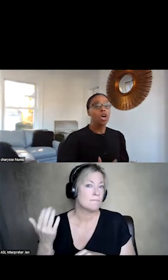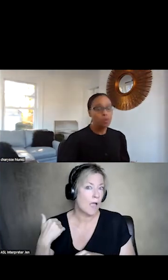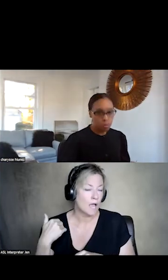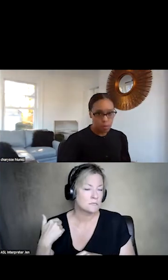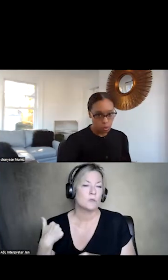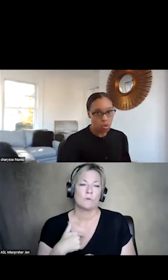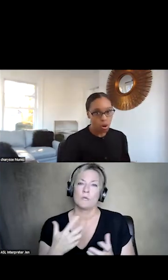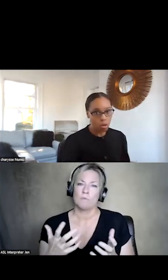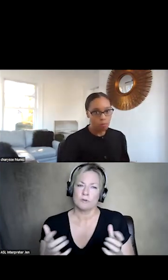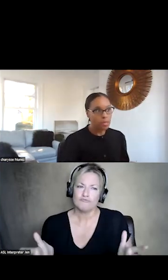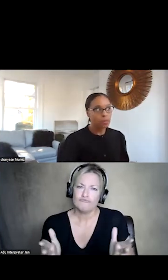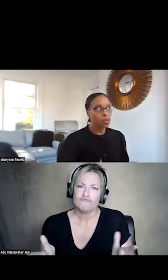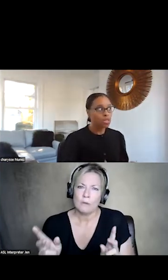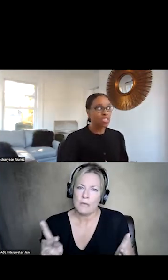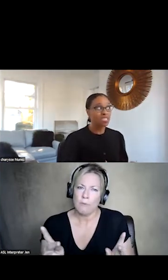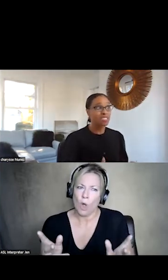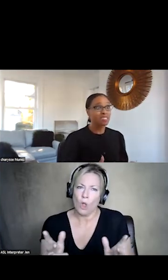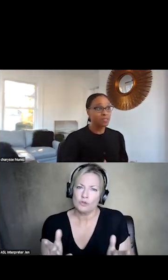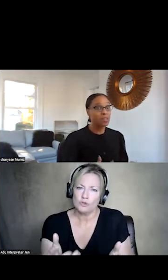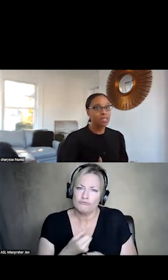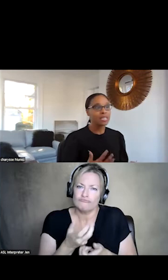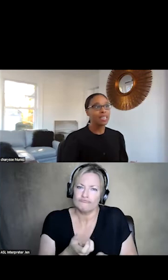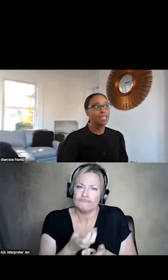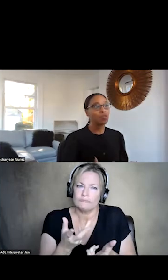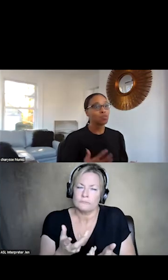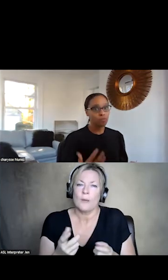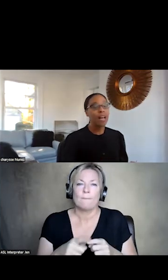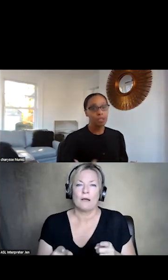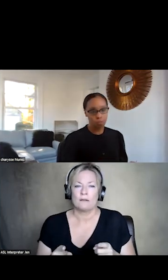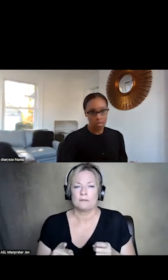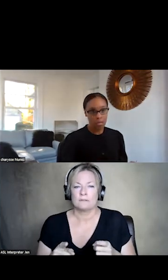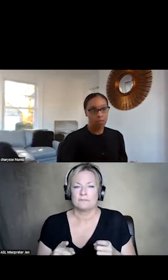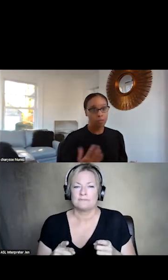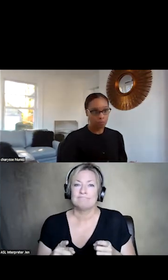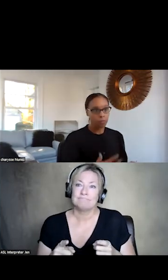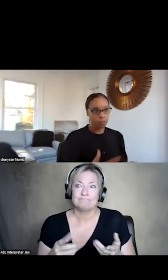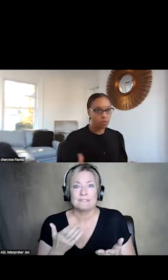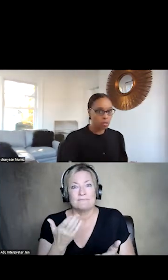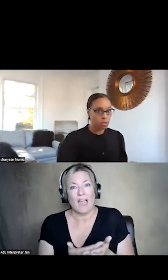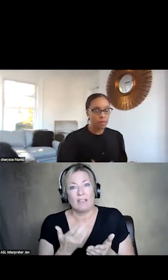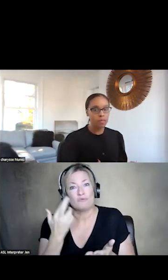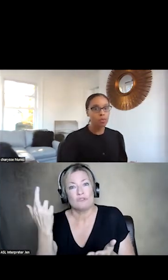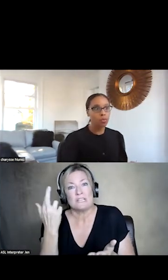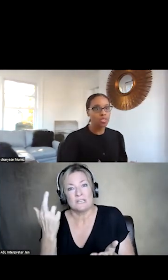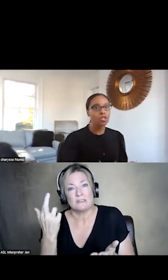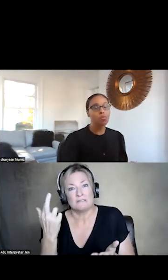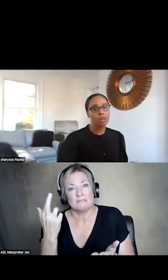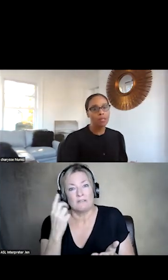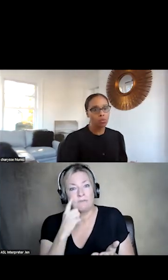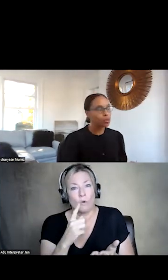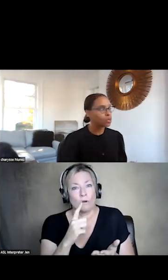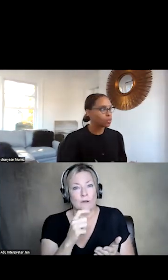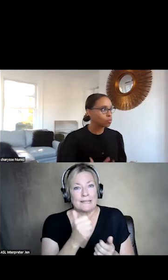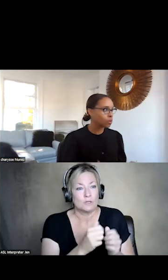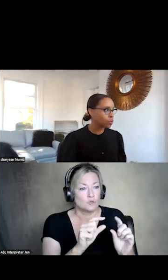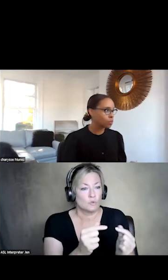to encourage people to talk, but the question is, there is a valid reason for these respective groups as to why they